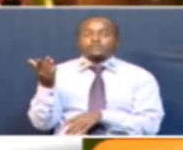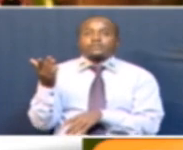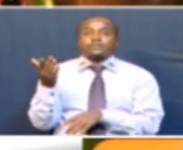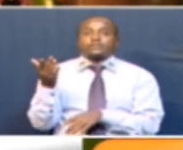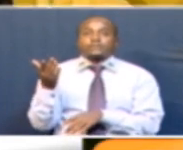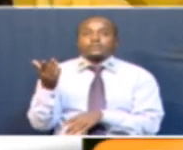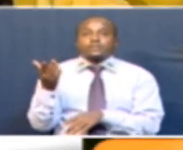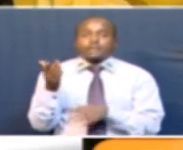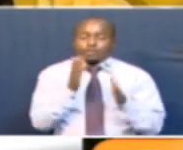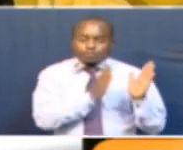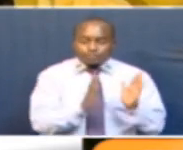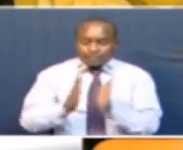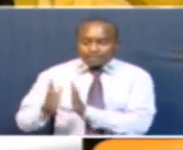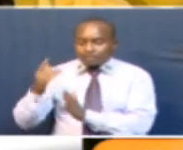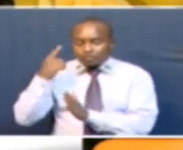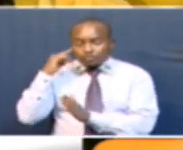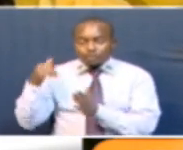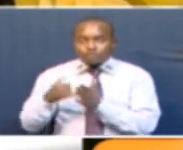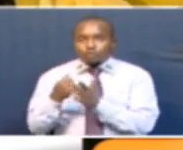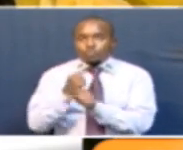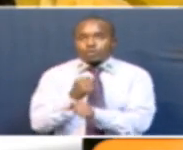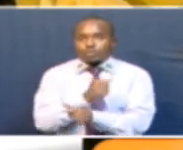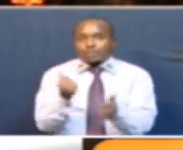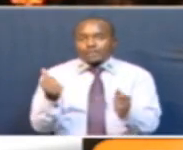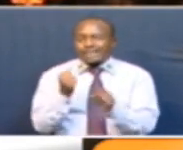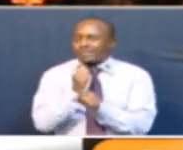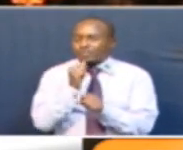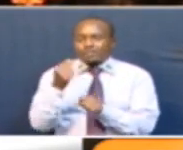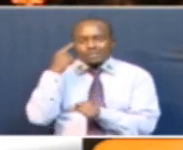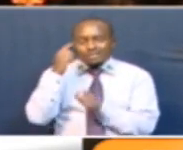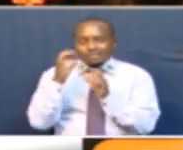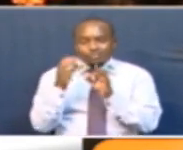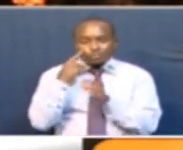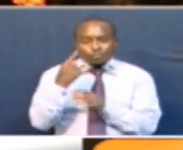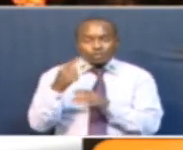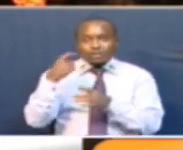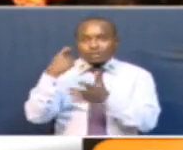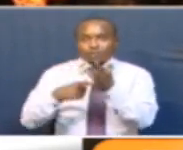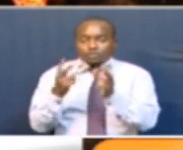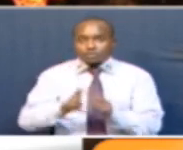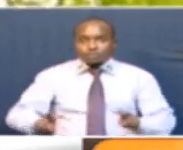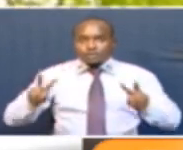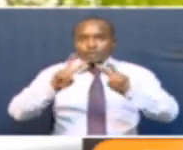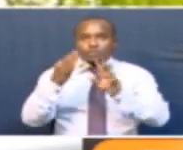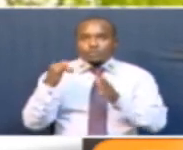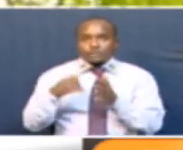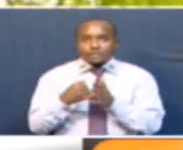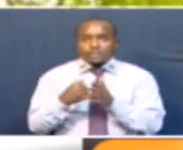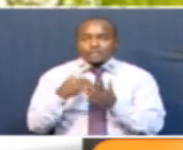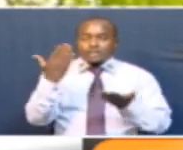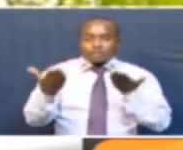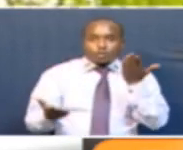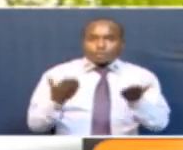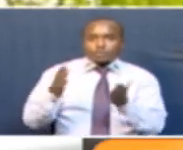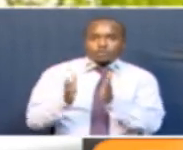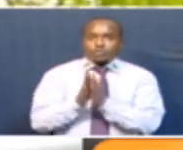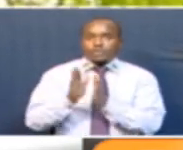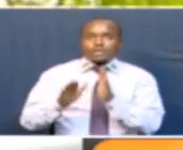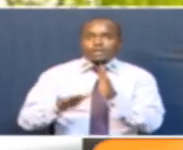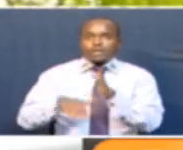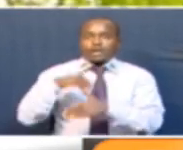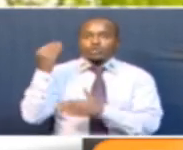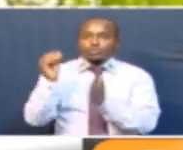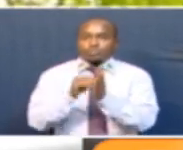and putting in place for it to operate. And I don't think if you look at the cost value of it vis-a-vis the output,